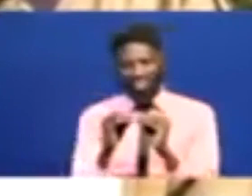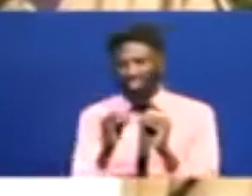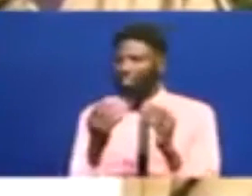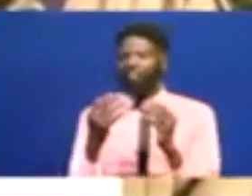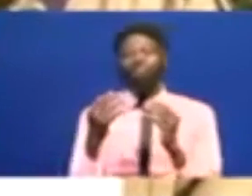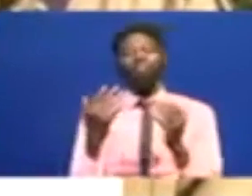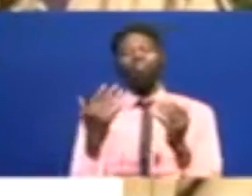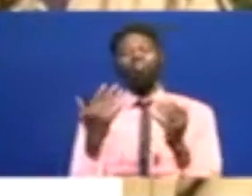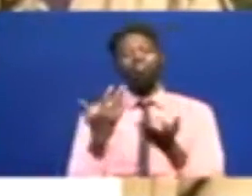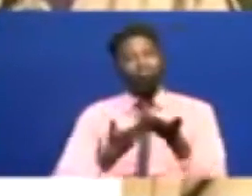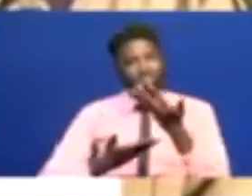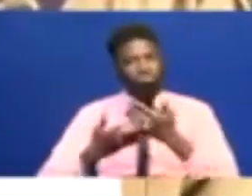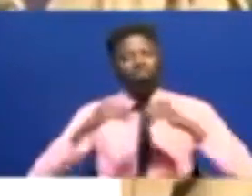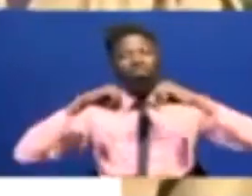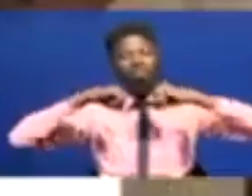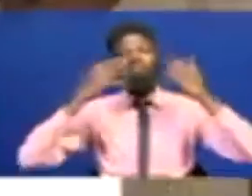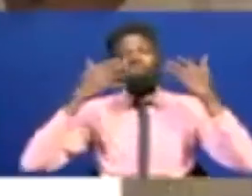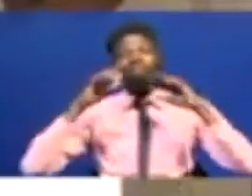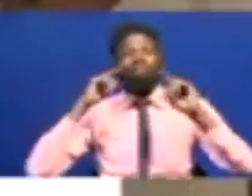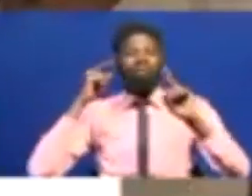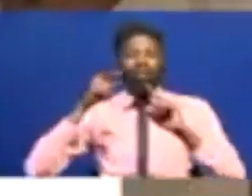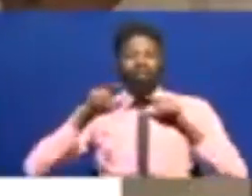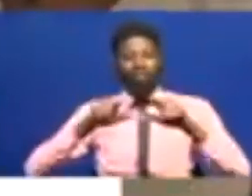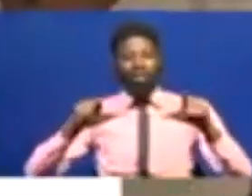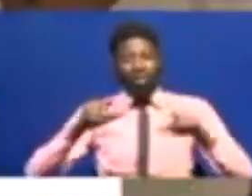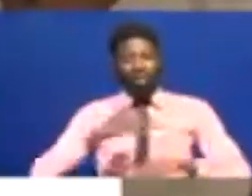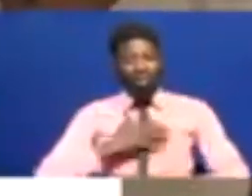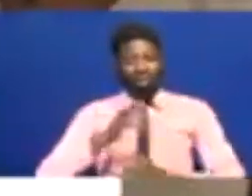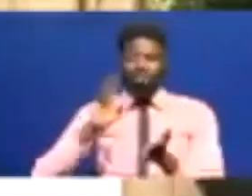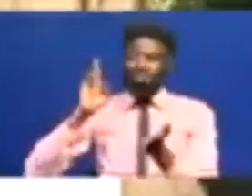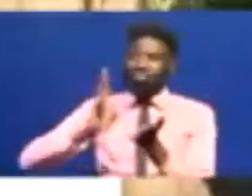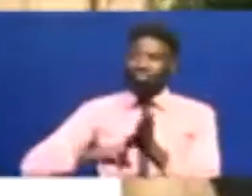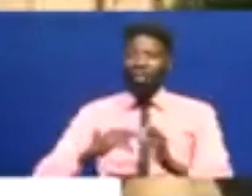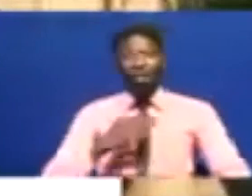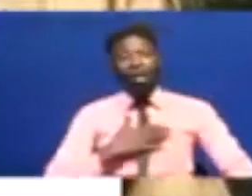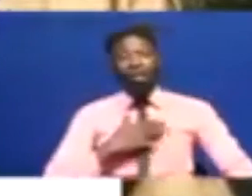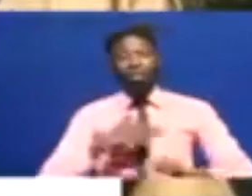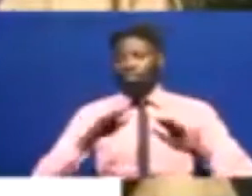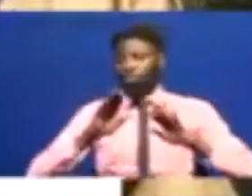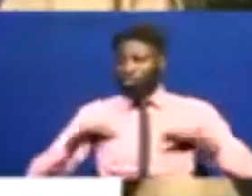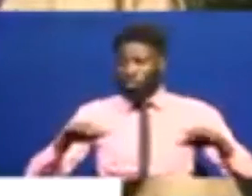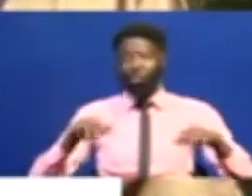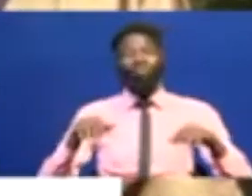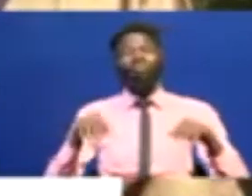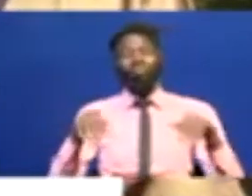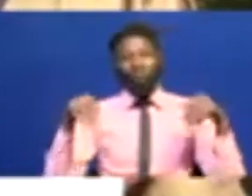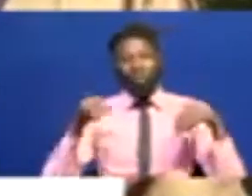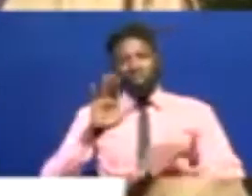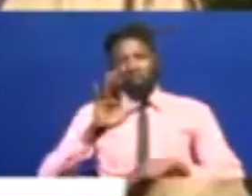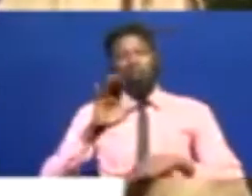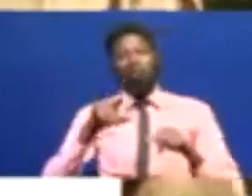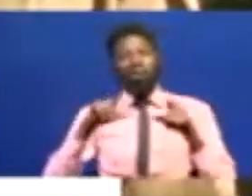yetu, ili tupate kusajili ardhi yetu. Watoto wetu wanangoja ardhi yao kusajiliwa, ili wao wapata